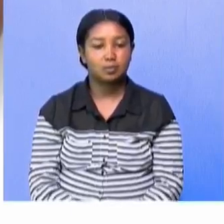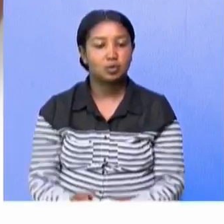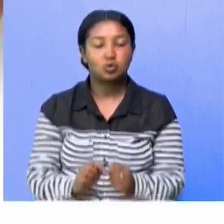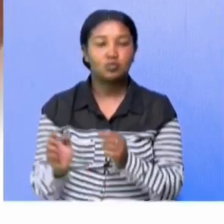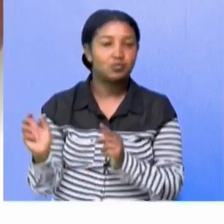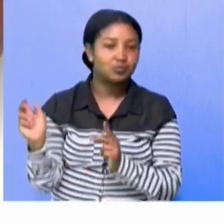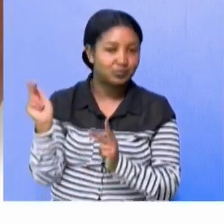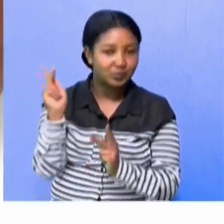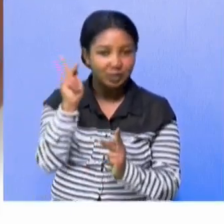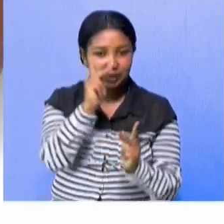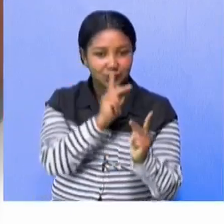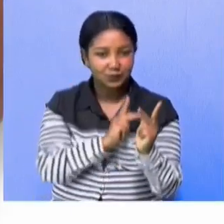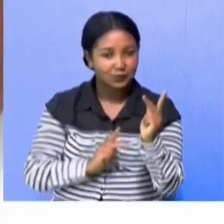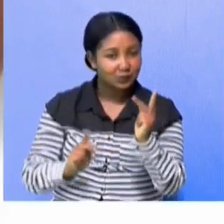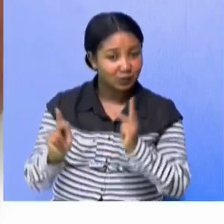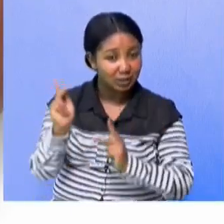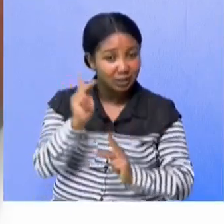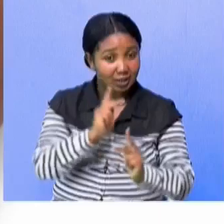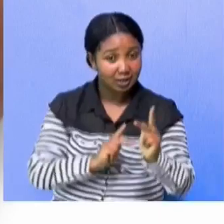visit